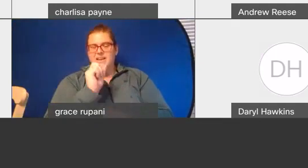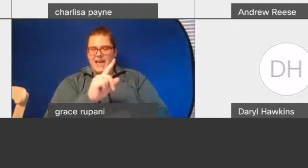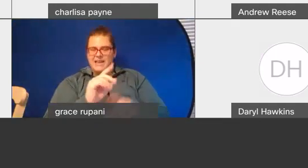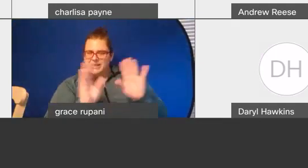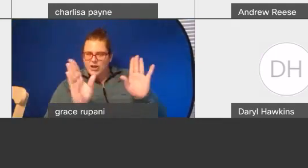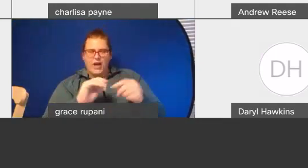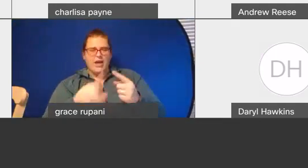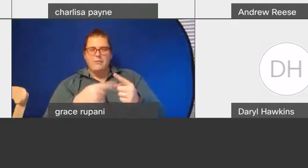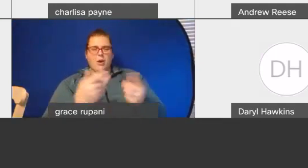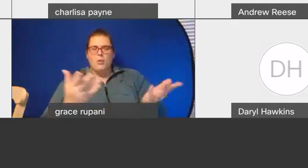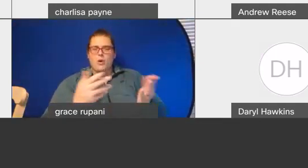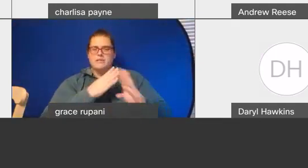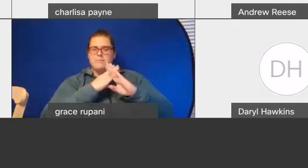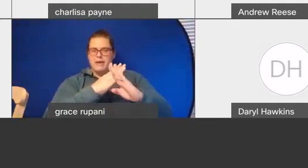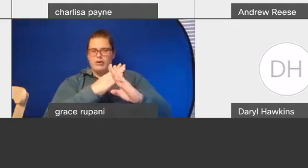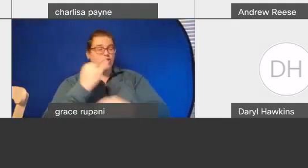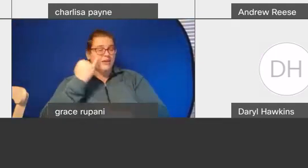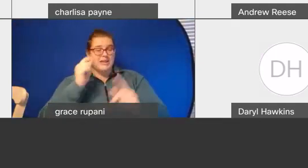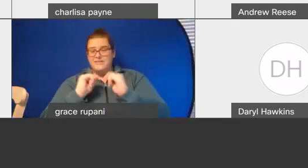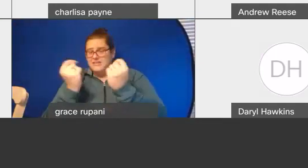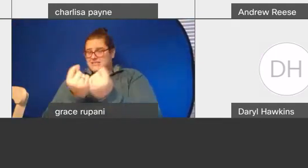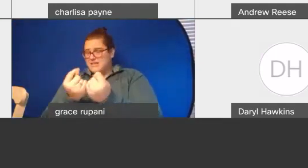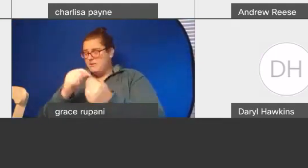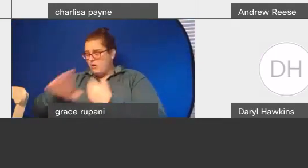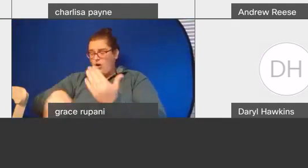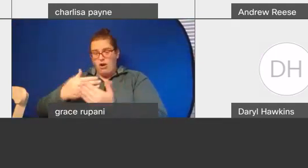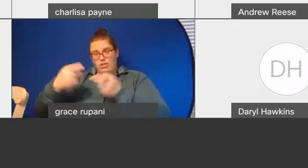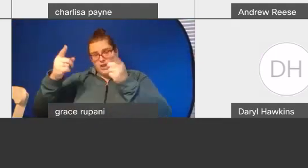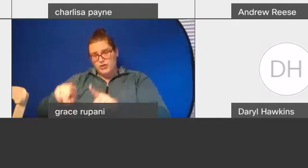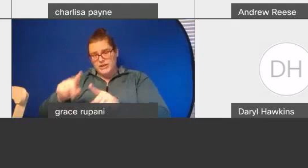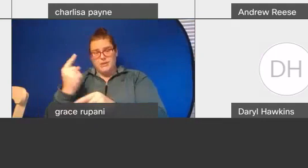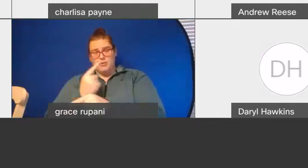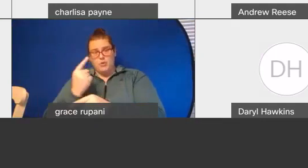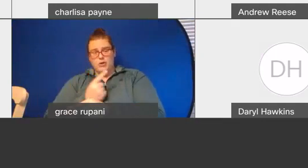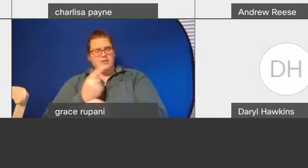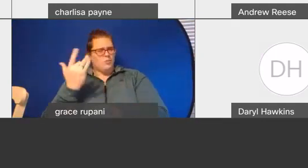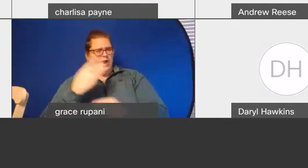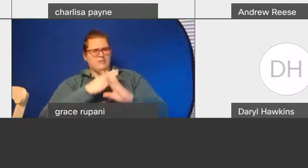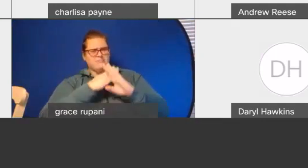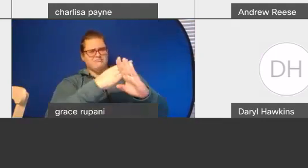approving a service that the team has agreed is the appropriate service for the person.